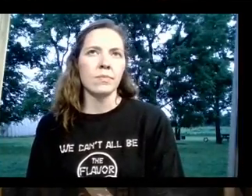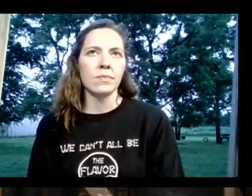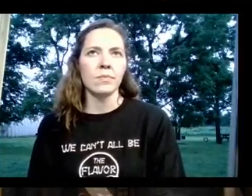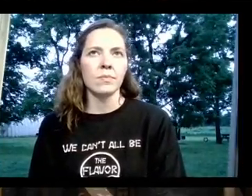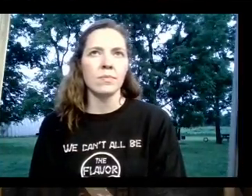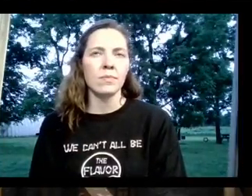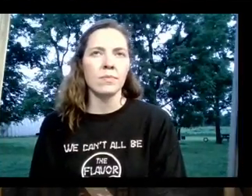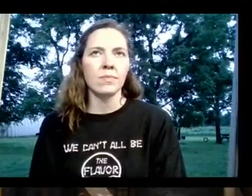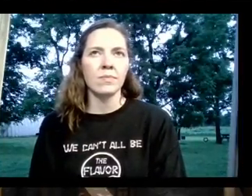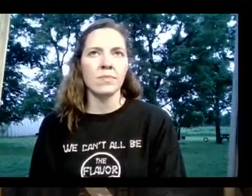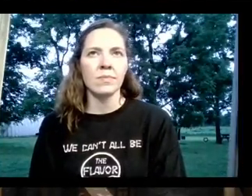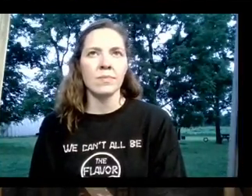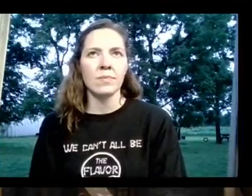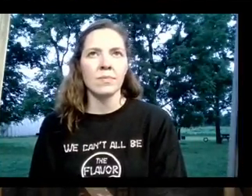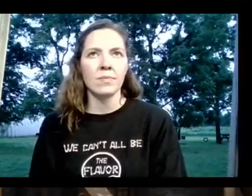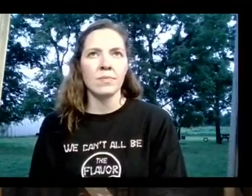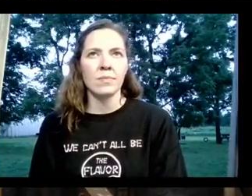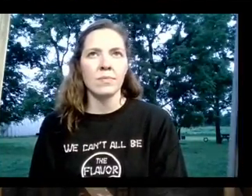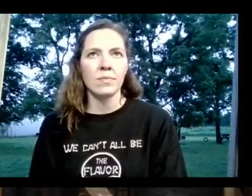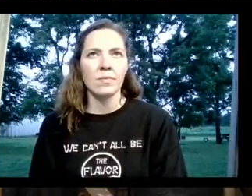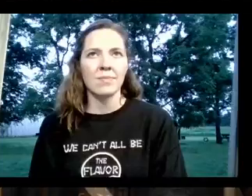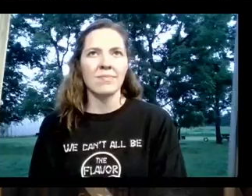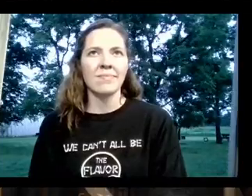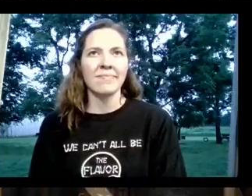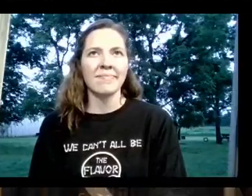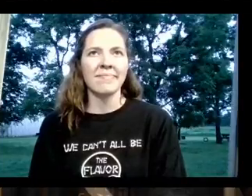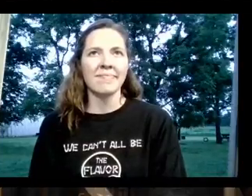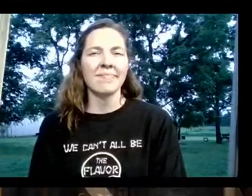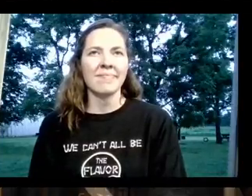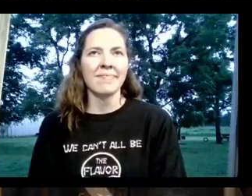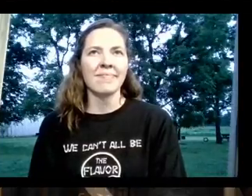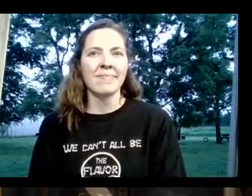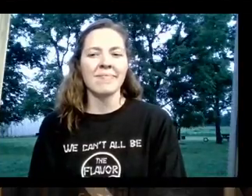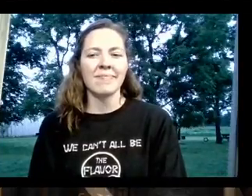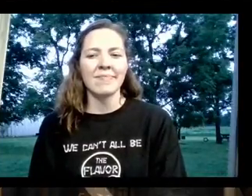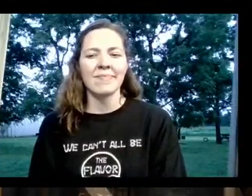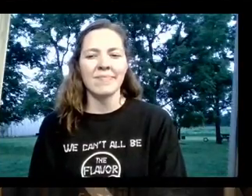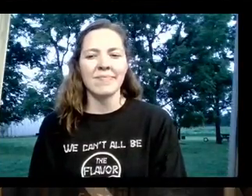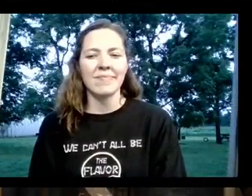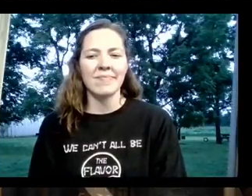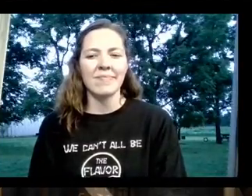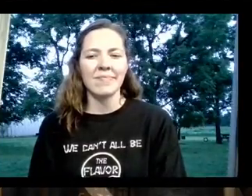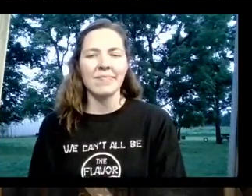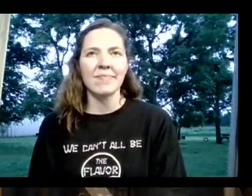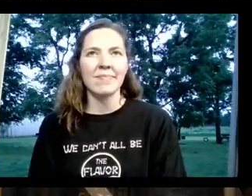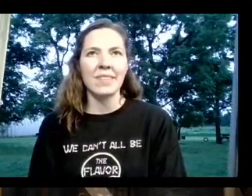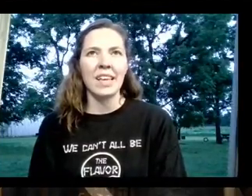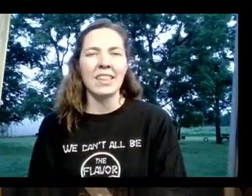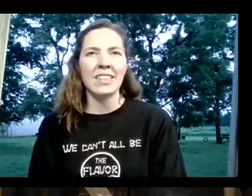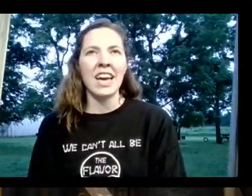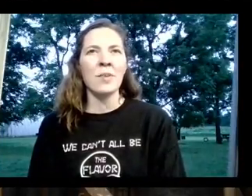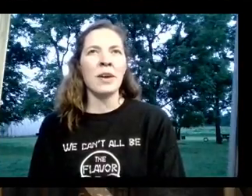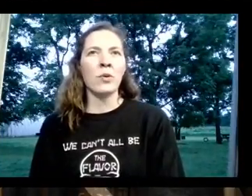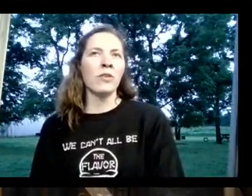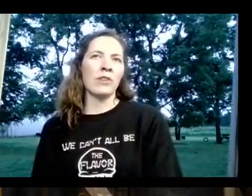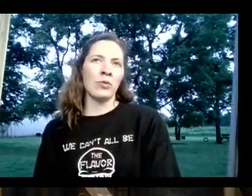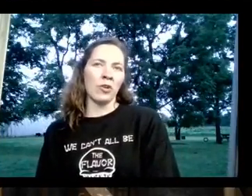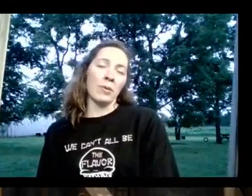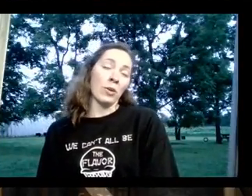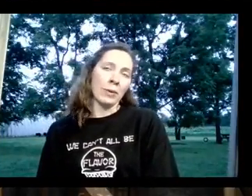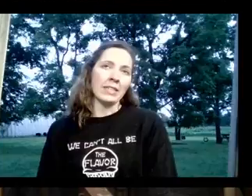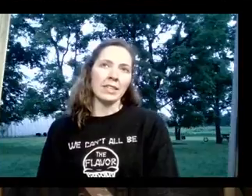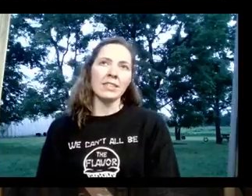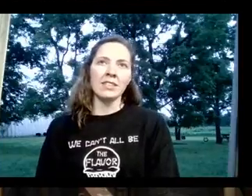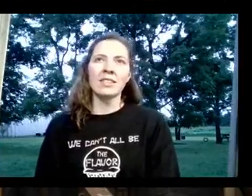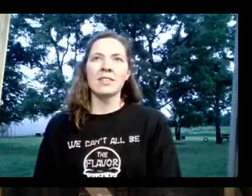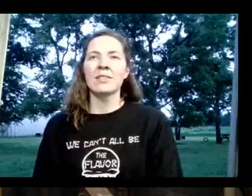mean, it looked like a tree. It had more bark than my trees do on them. And, you know. That could be cool for